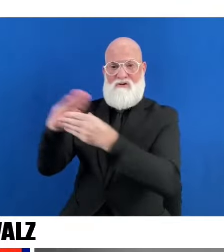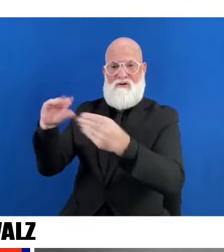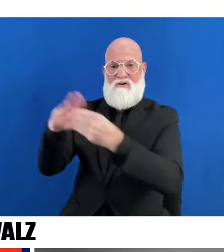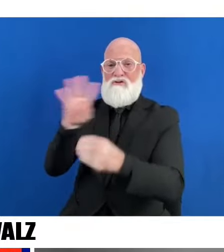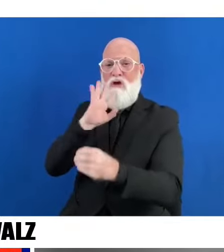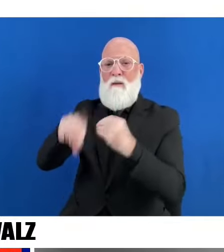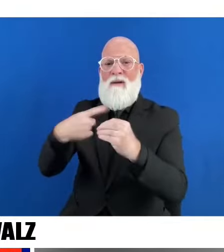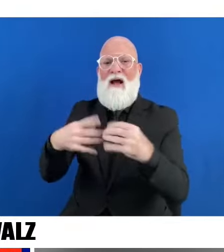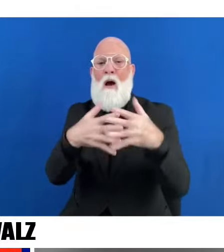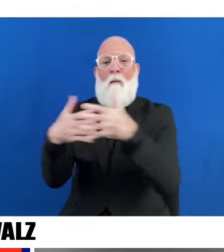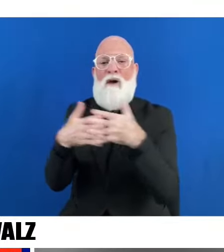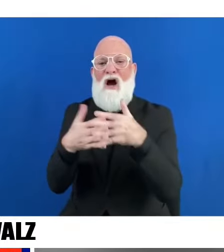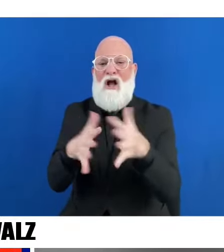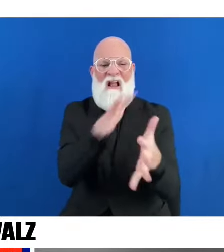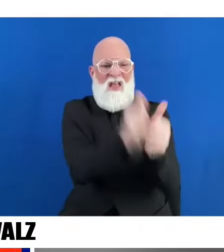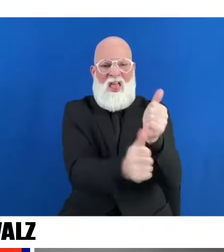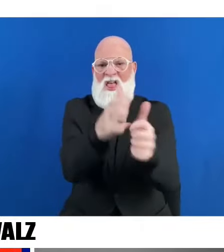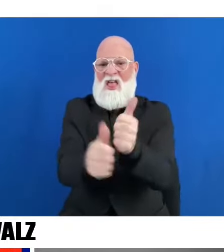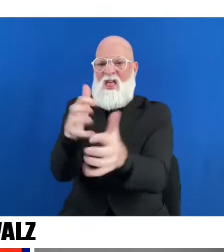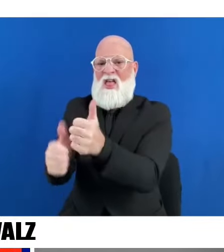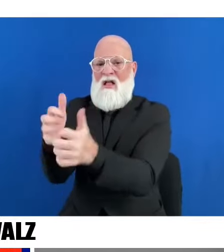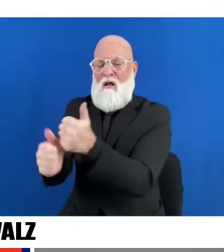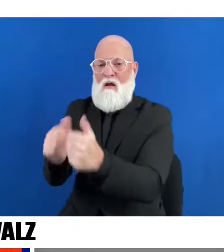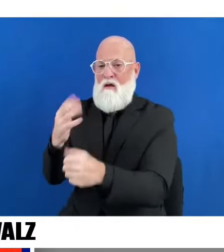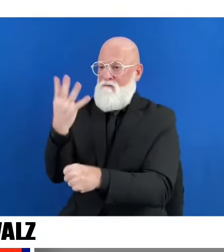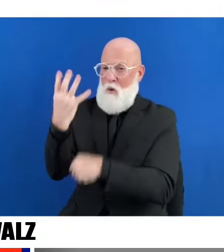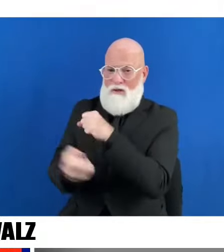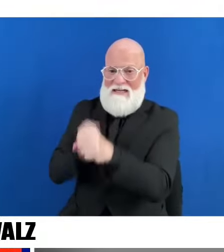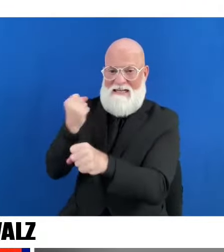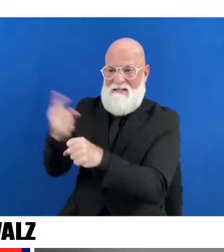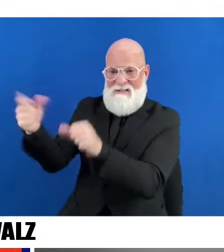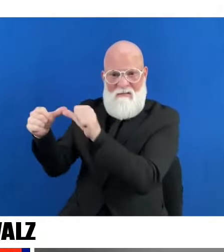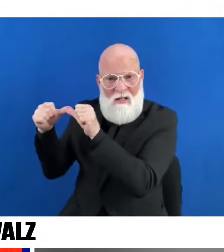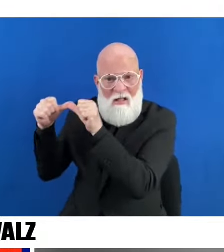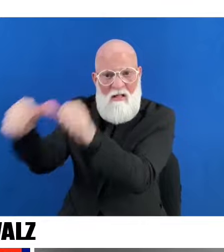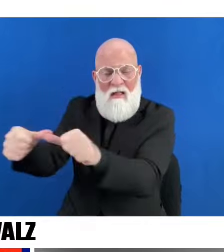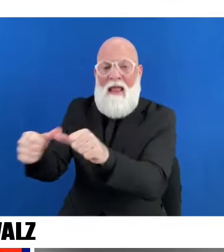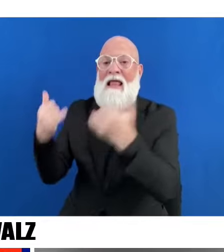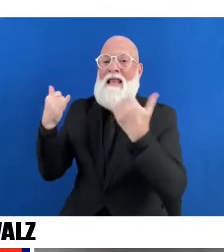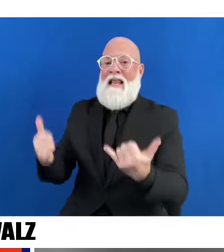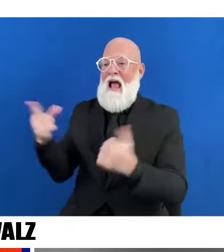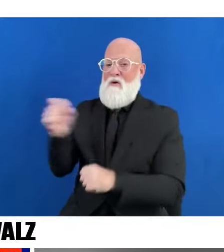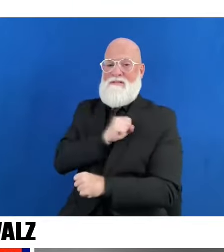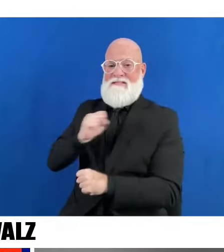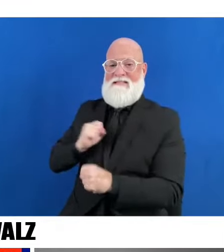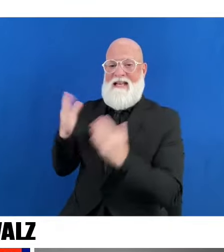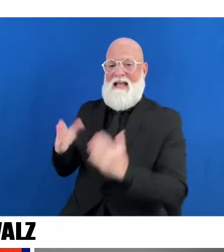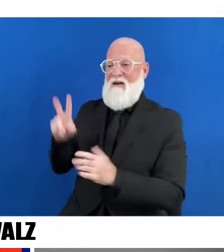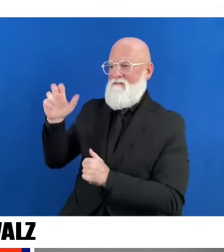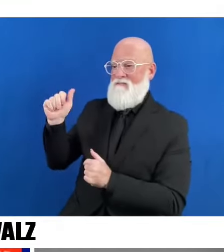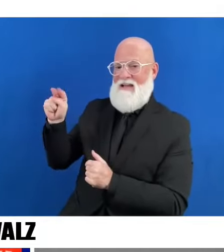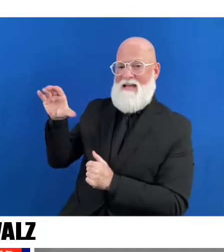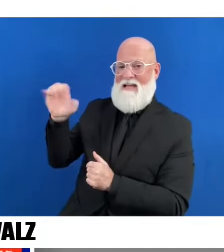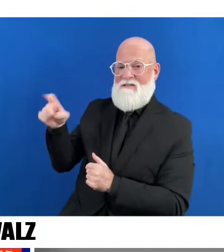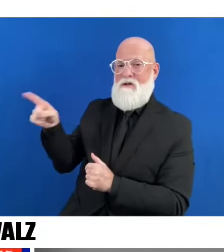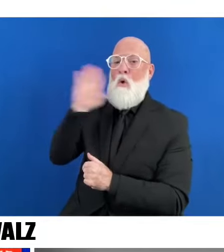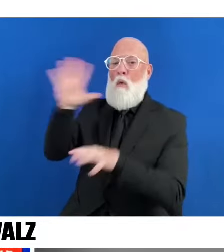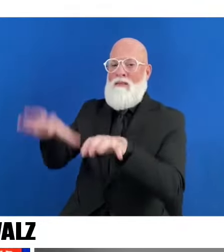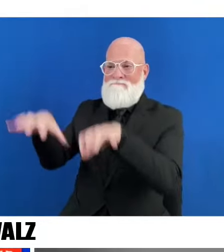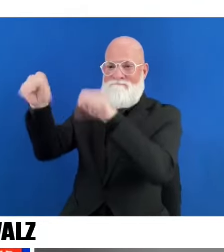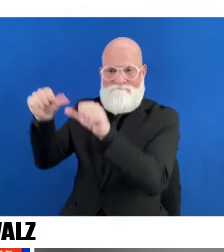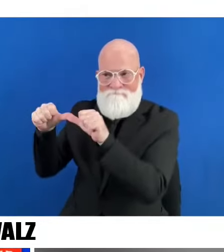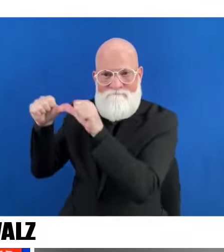will continue to push down that road. Excuse me. Kamala Harris gives us a different option. Now, I'll have to tell you, I'm going to be